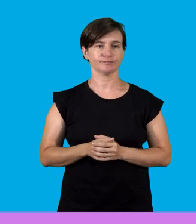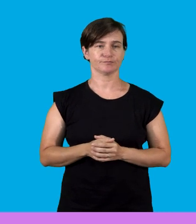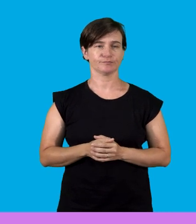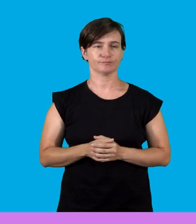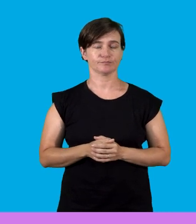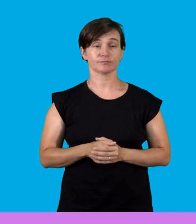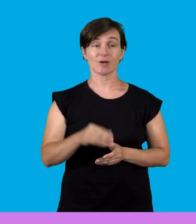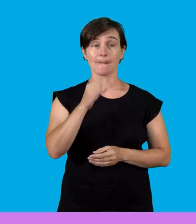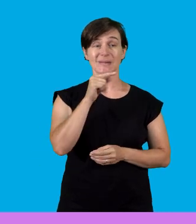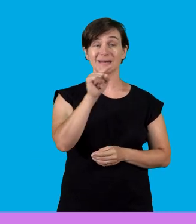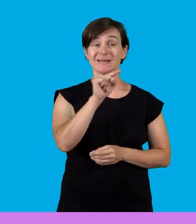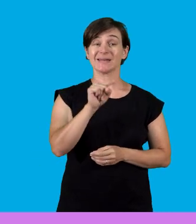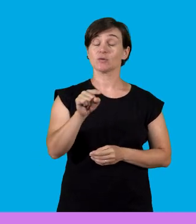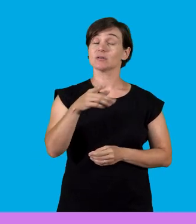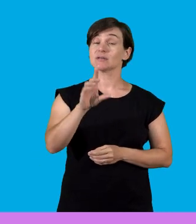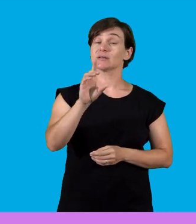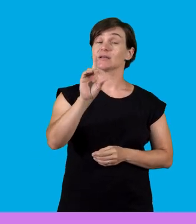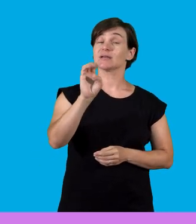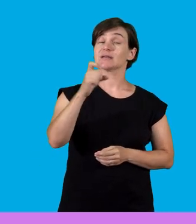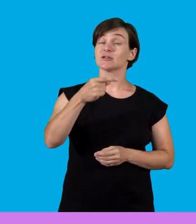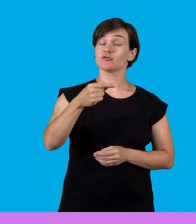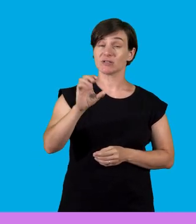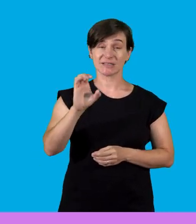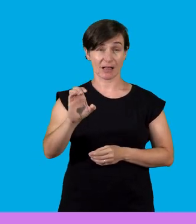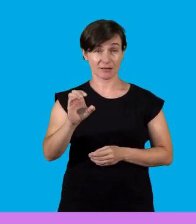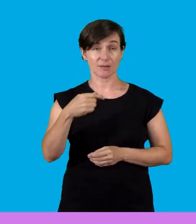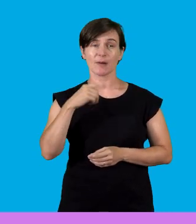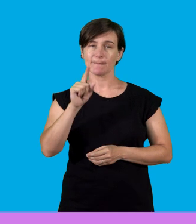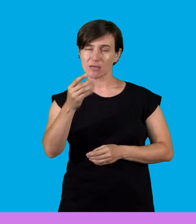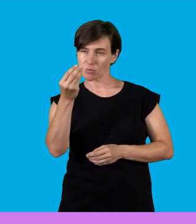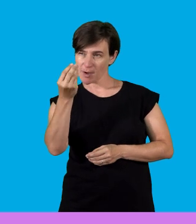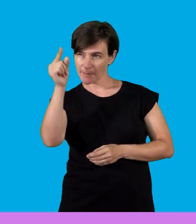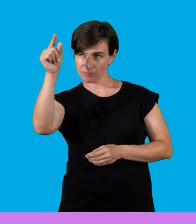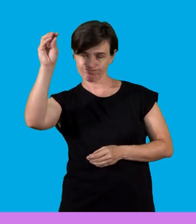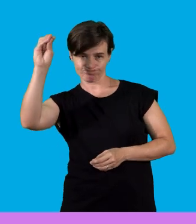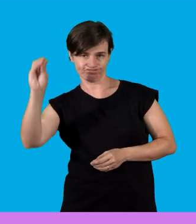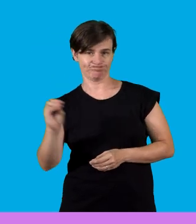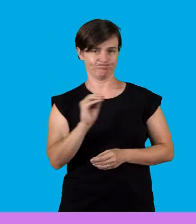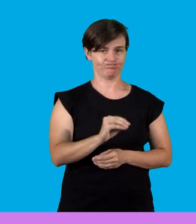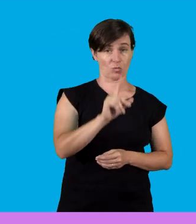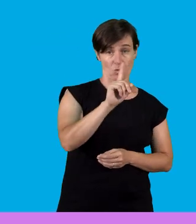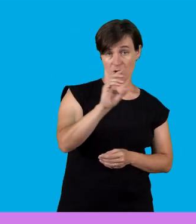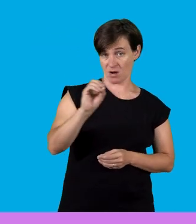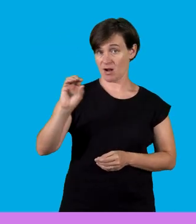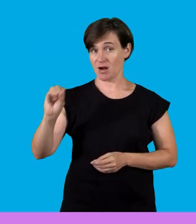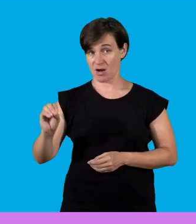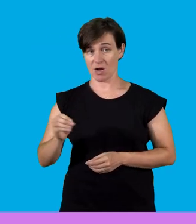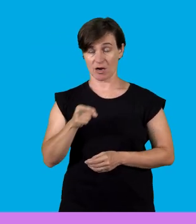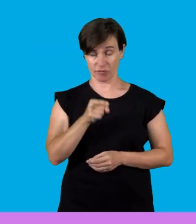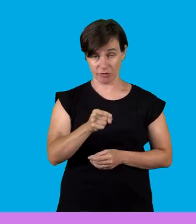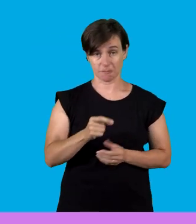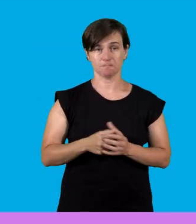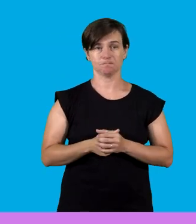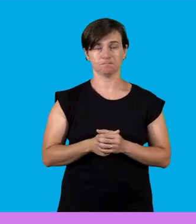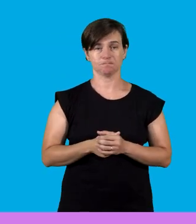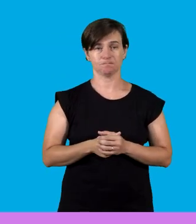look. So the degrees Celsius is not yet there. We are going to take the 100 and